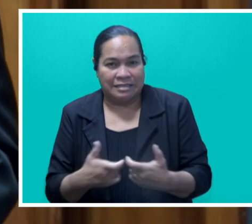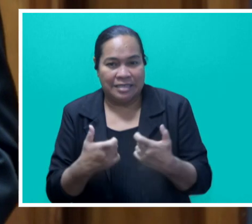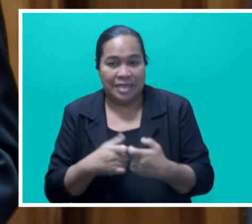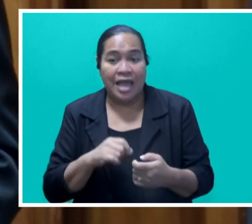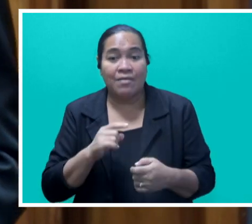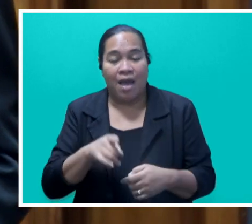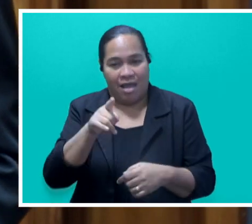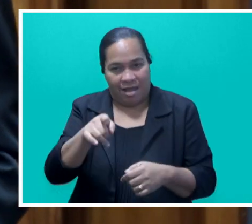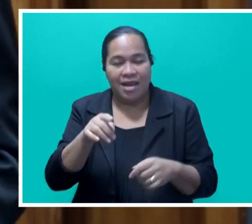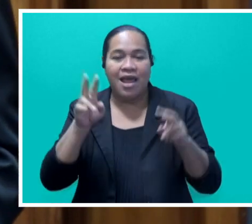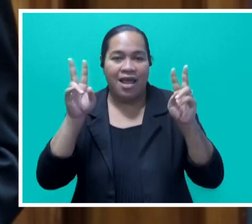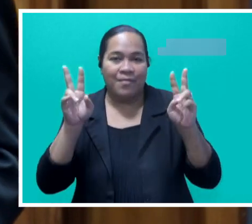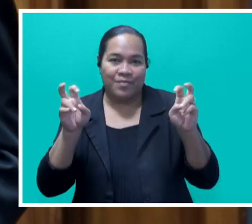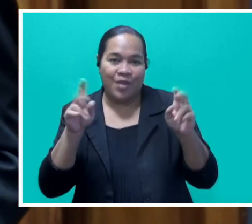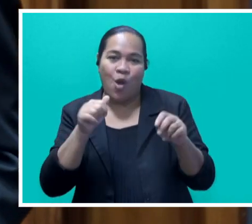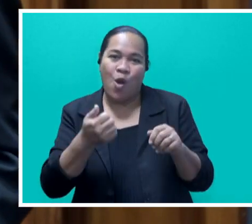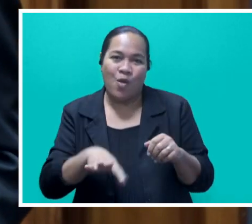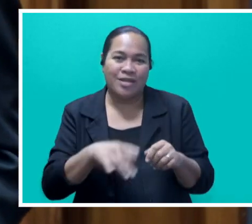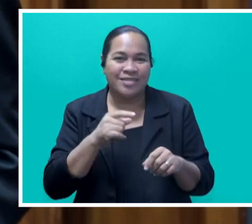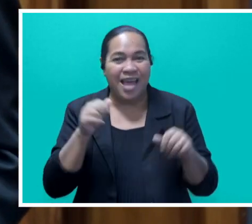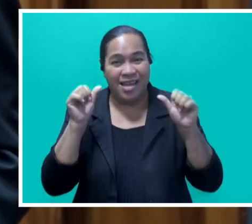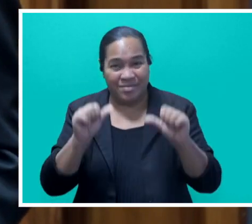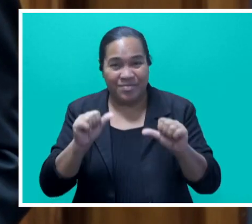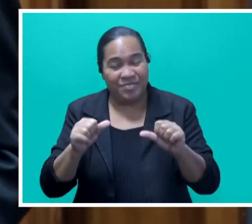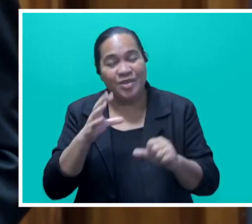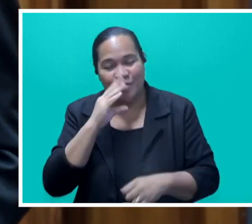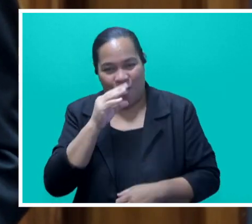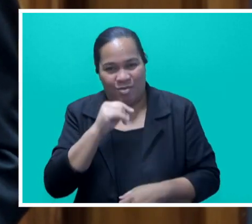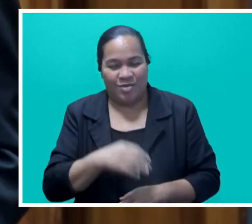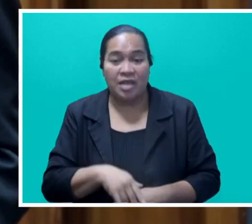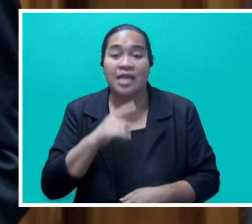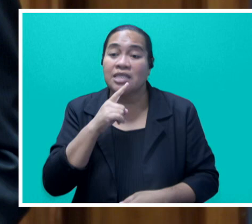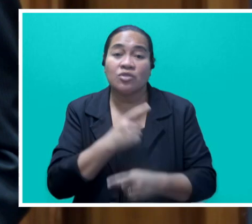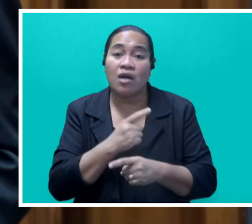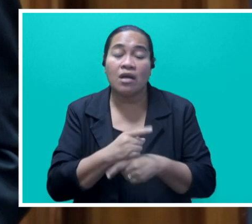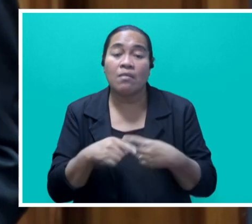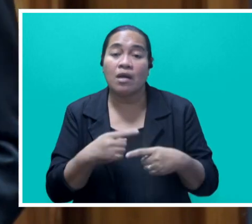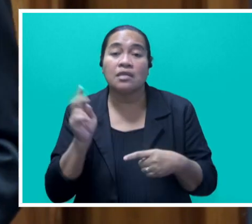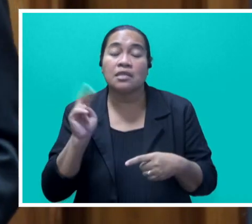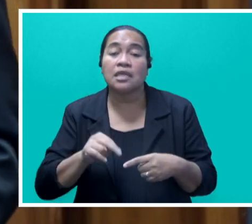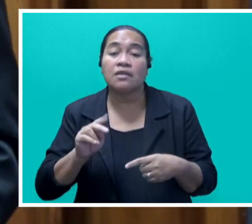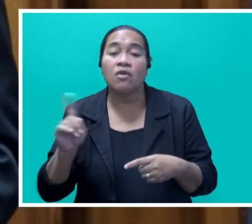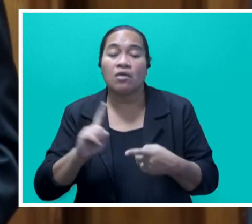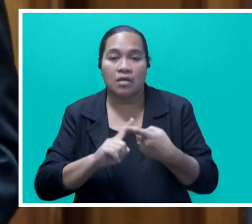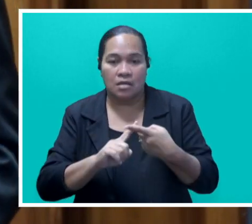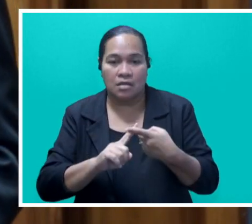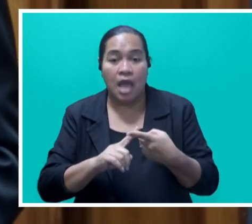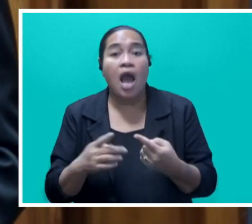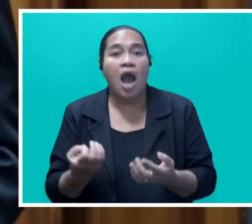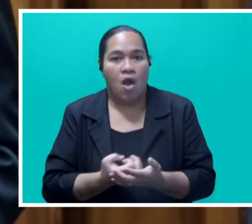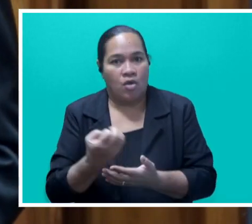touched on this as well. His Excellency spoke about the need to get our economic house in